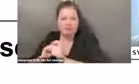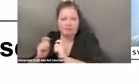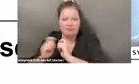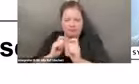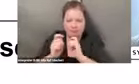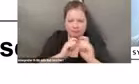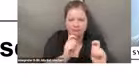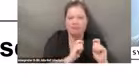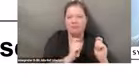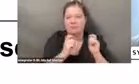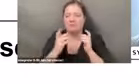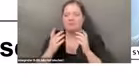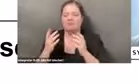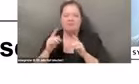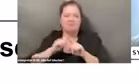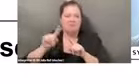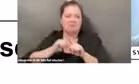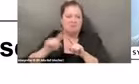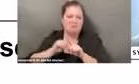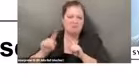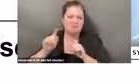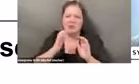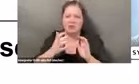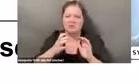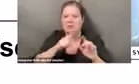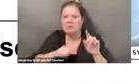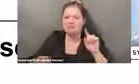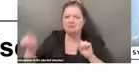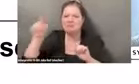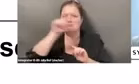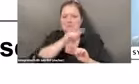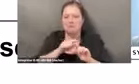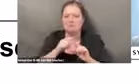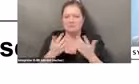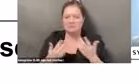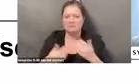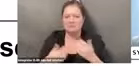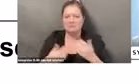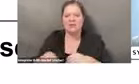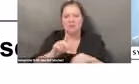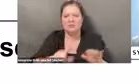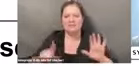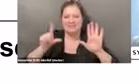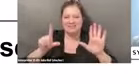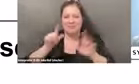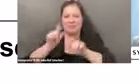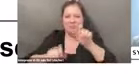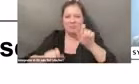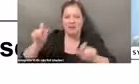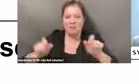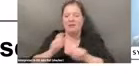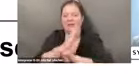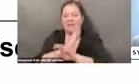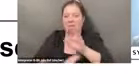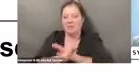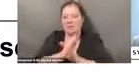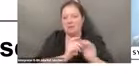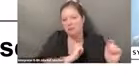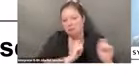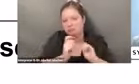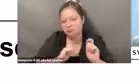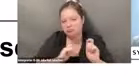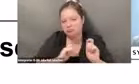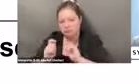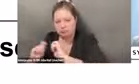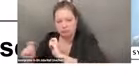users from different countries in Europe. We interviewed altogether 37 persons with disabilities from